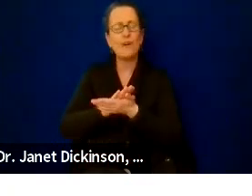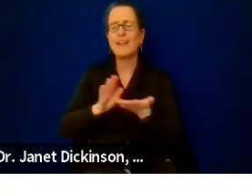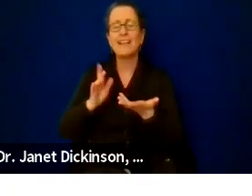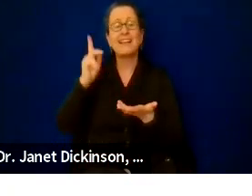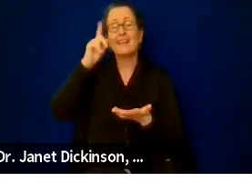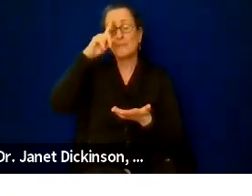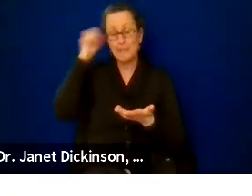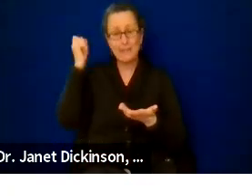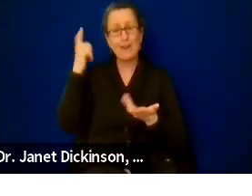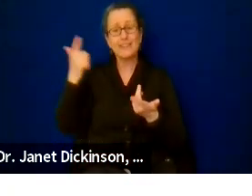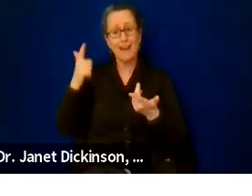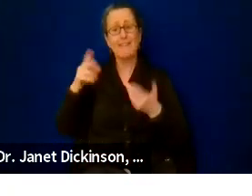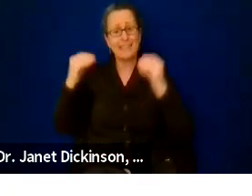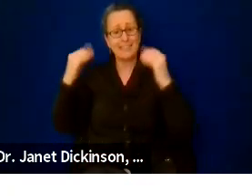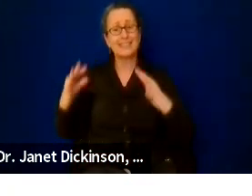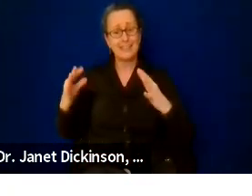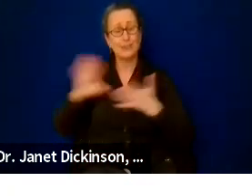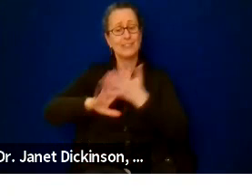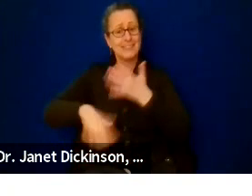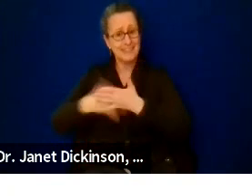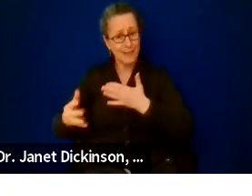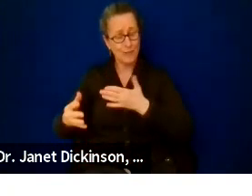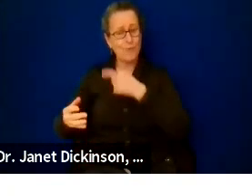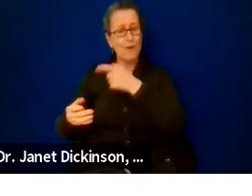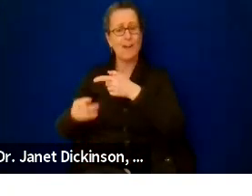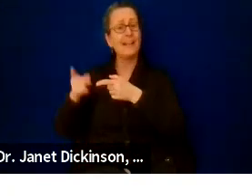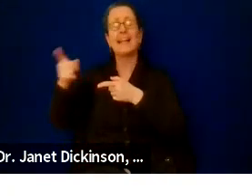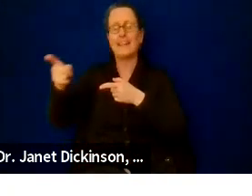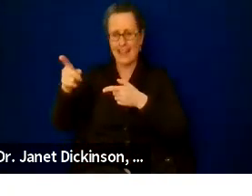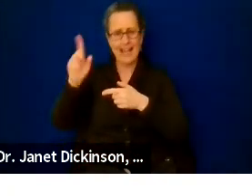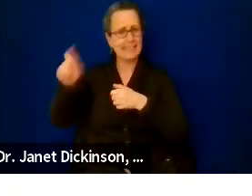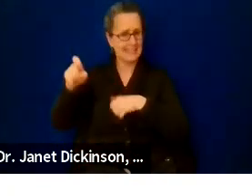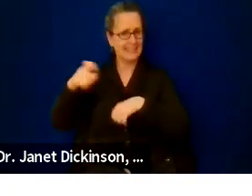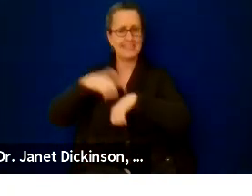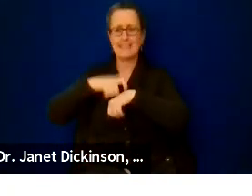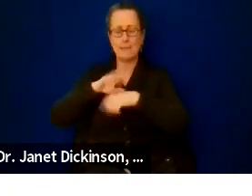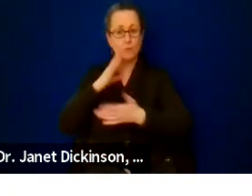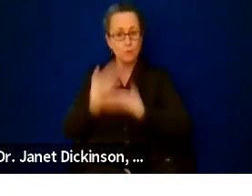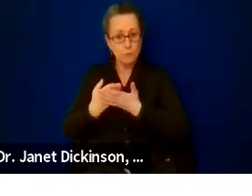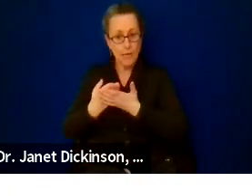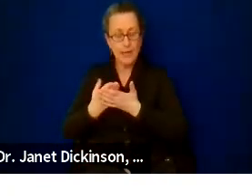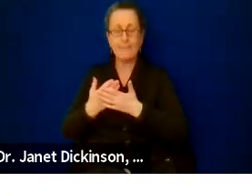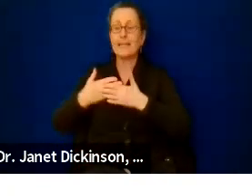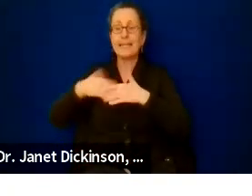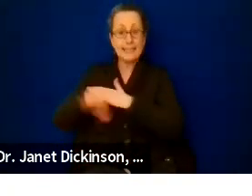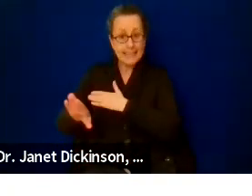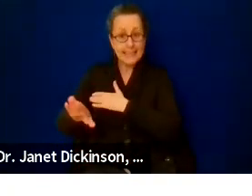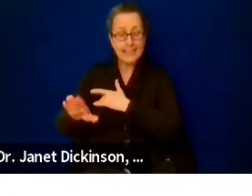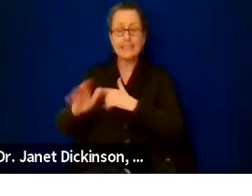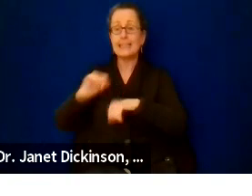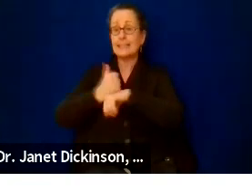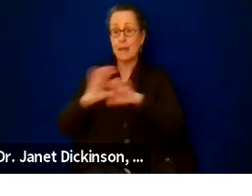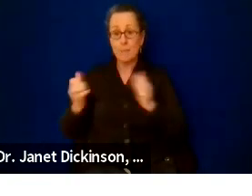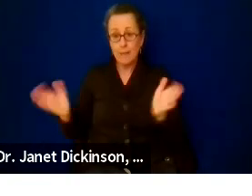to our teachers and giving them the time that they need to get into the school in the morning and get themselves set for the day.